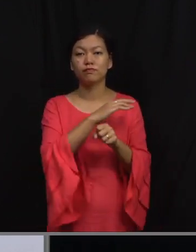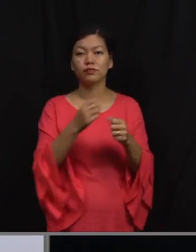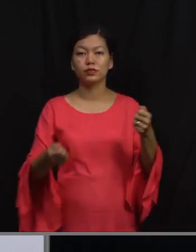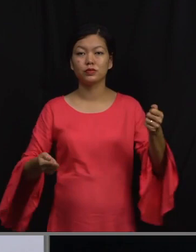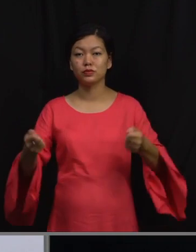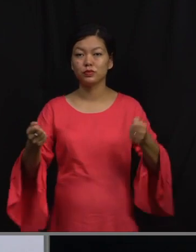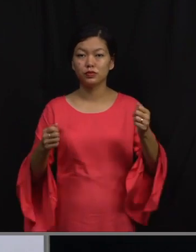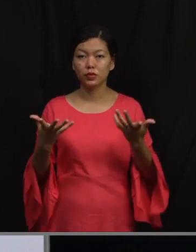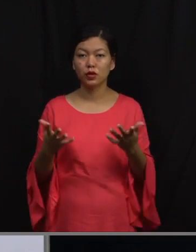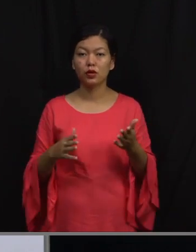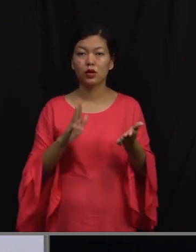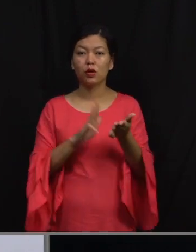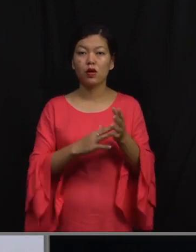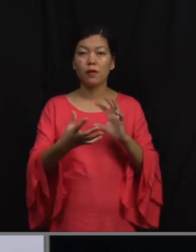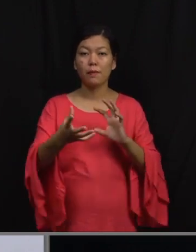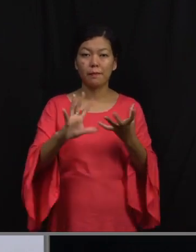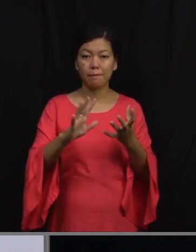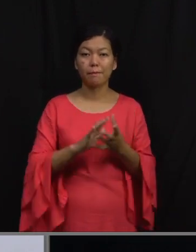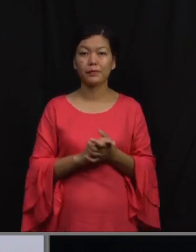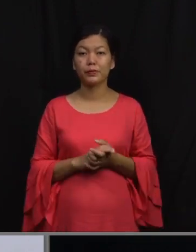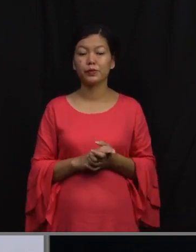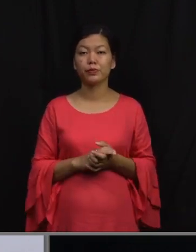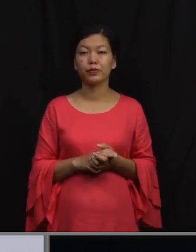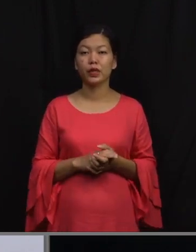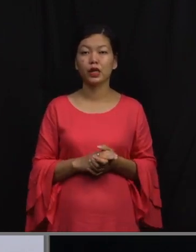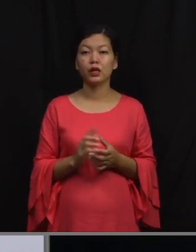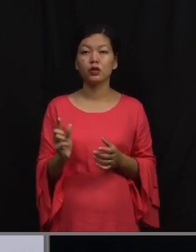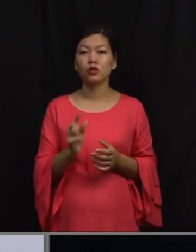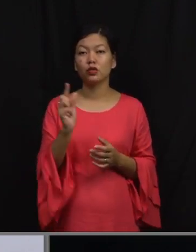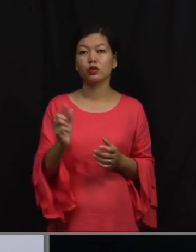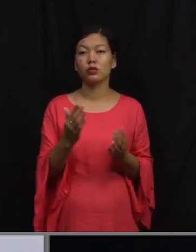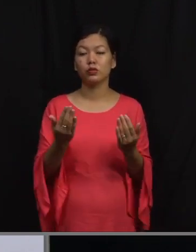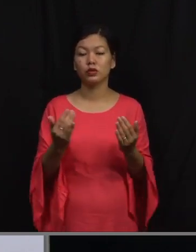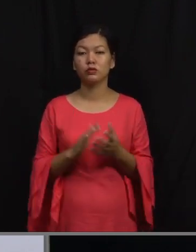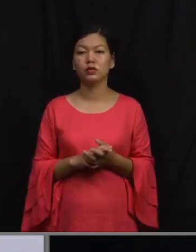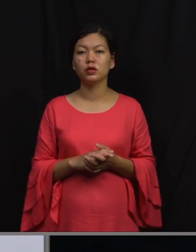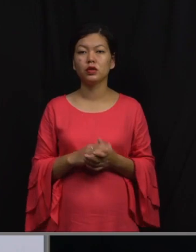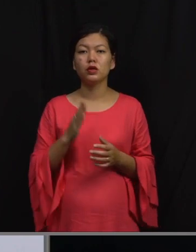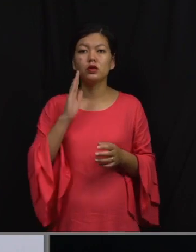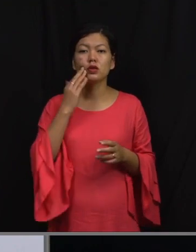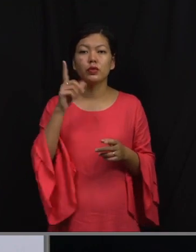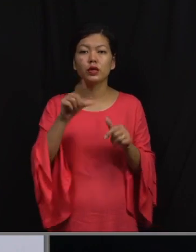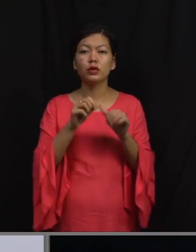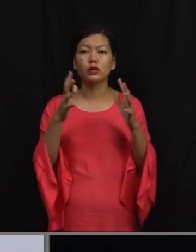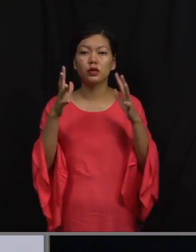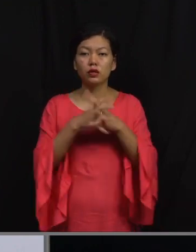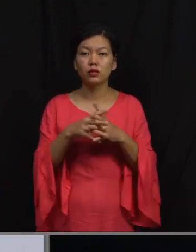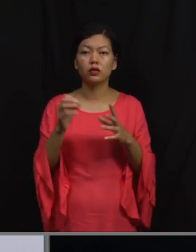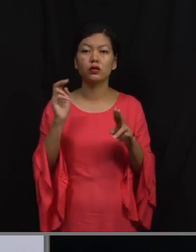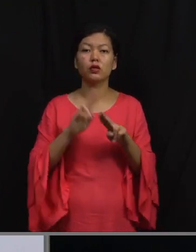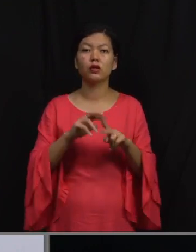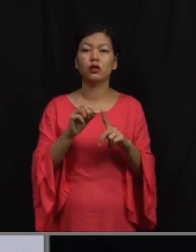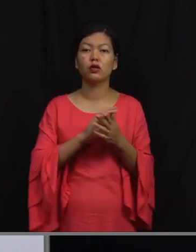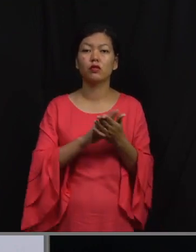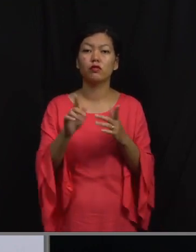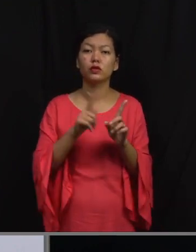every machines with the help of electromagnetic induction. So this is very interesting. Once you know the law of physics, you can invent the things, you